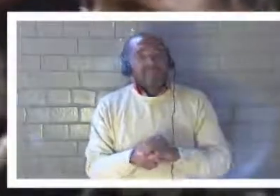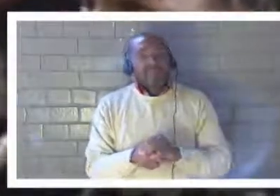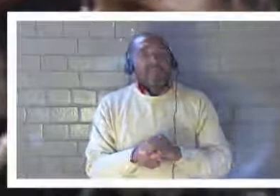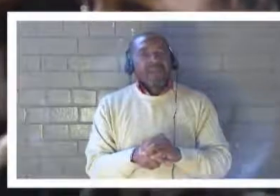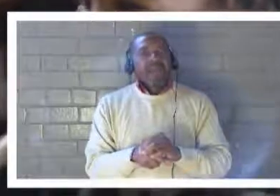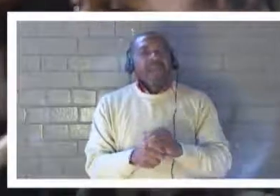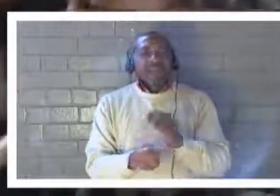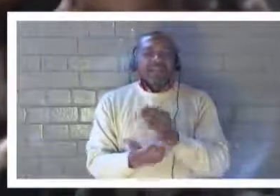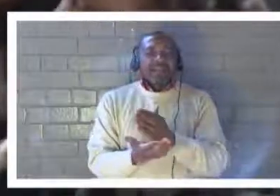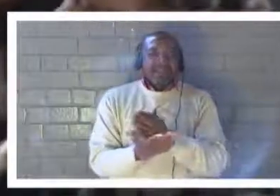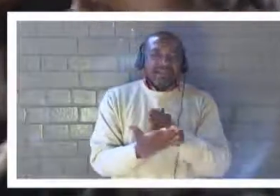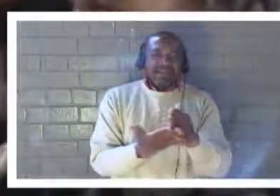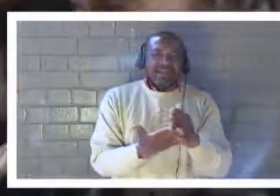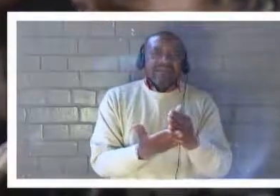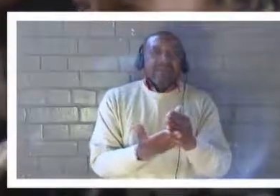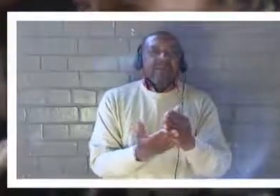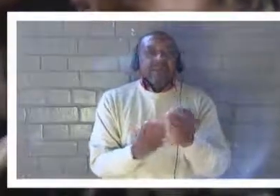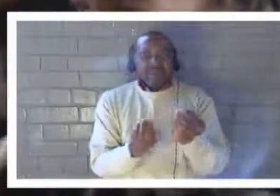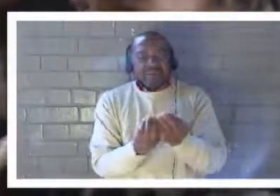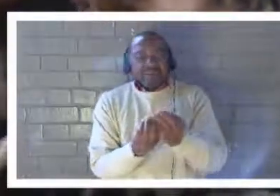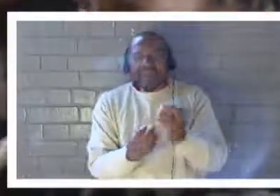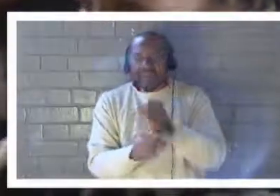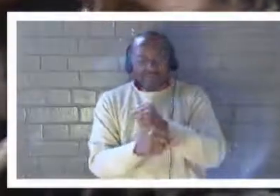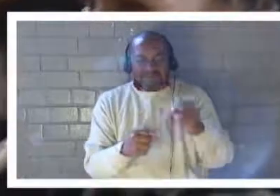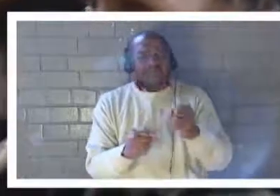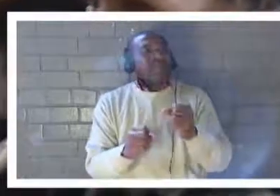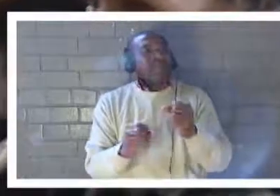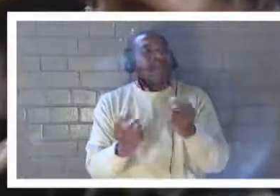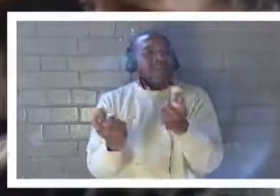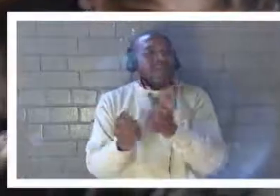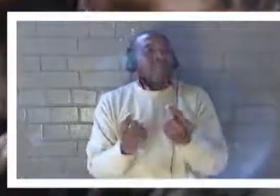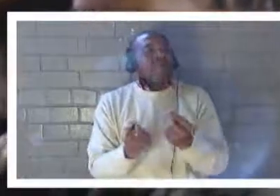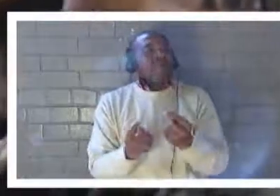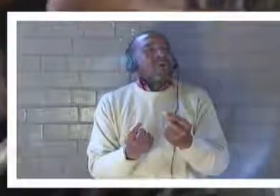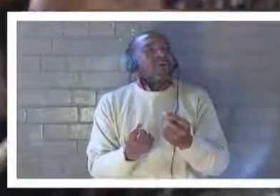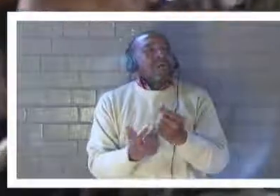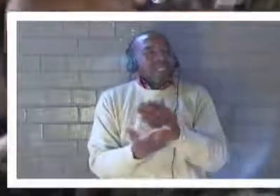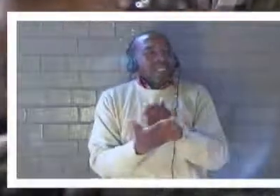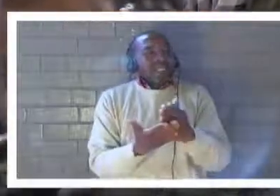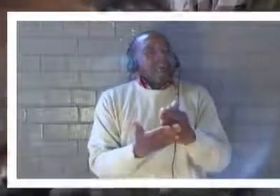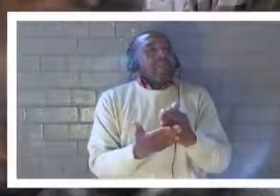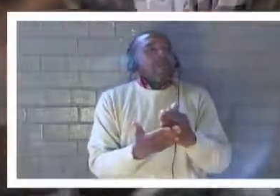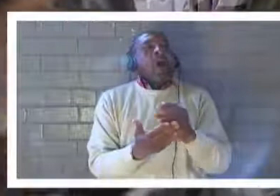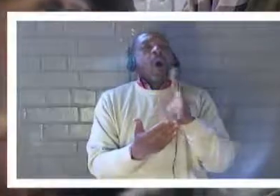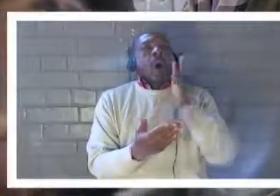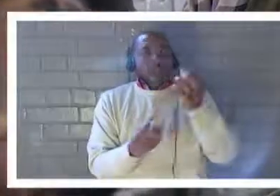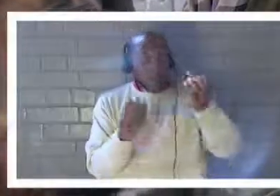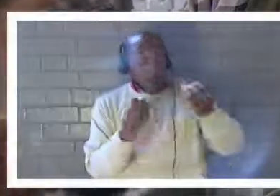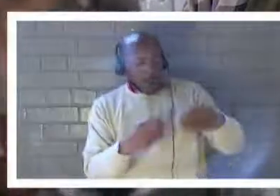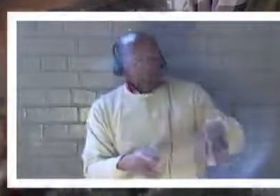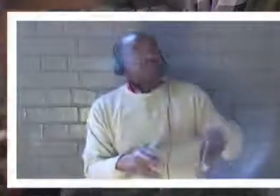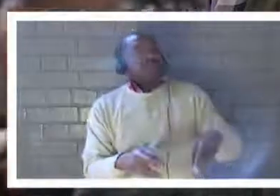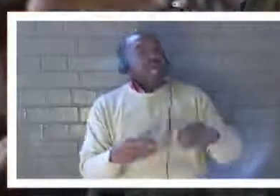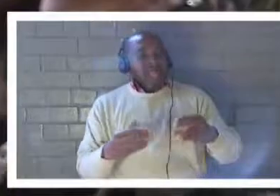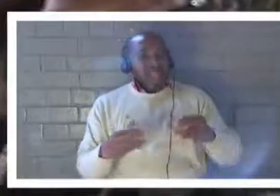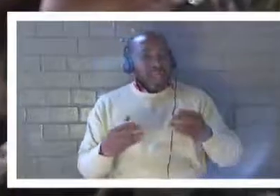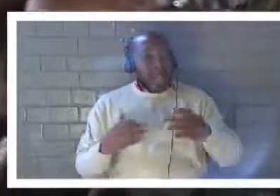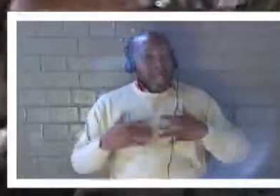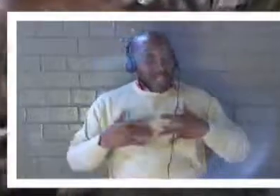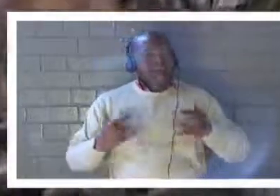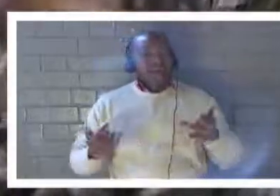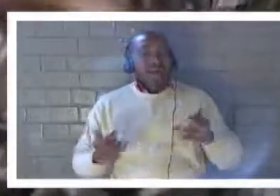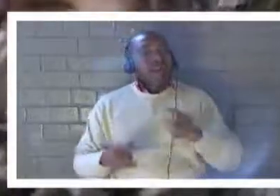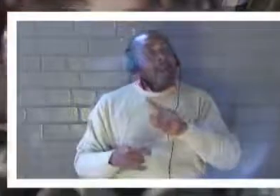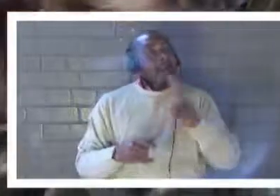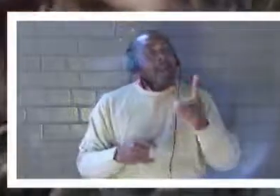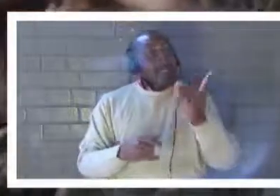as well lose lives. But from the perspective of DID, they seem to be mixing the